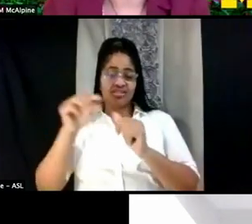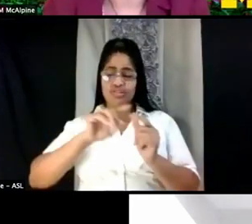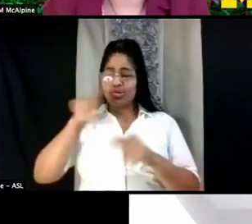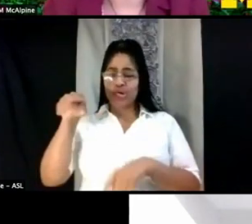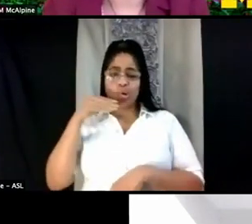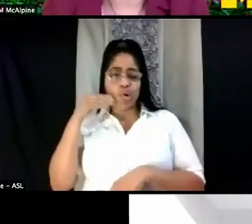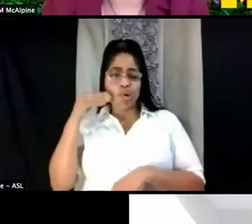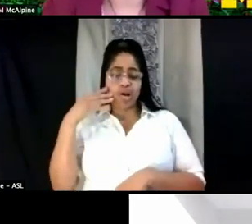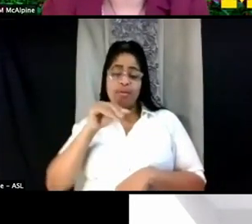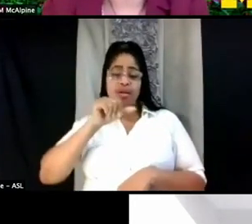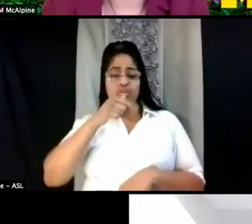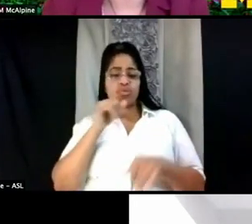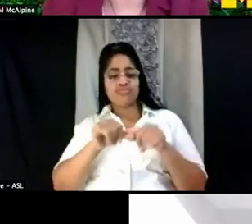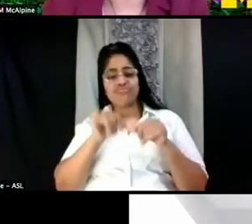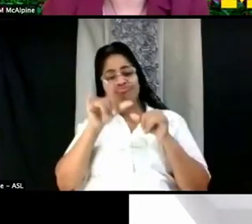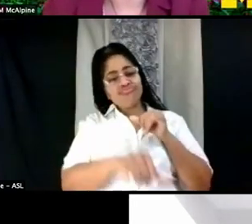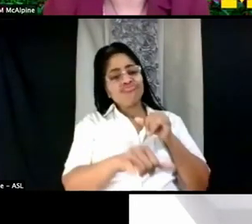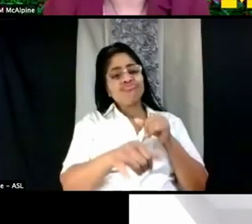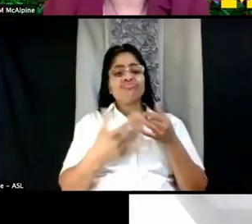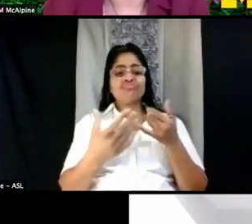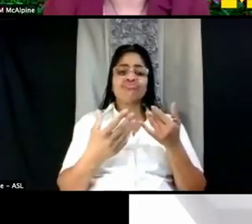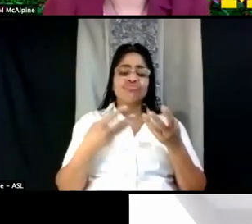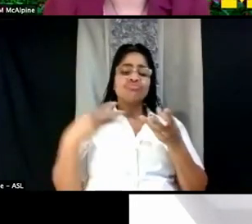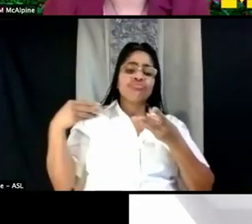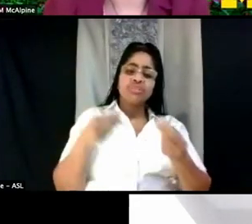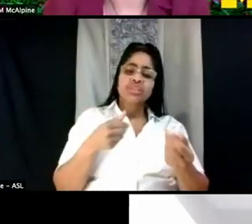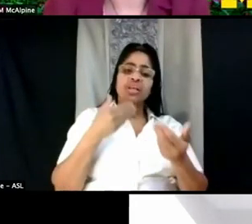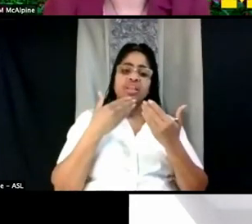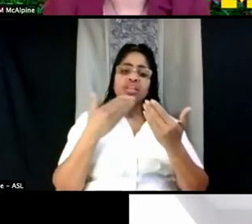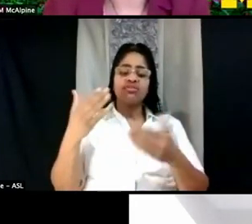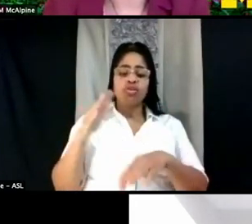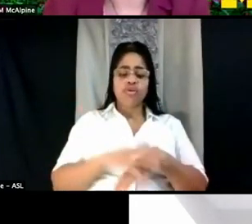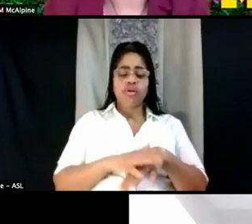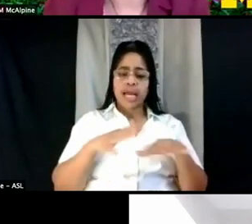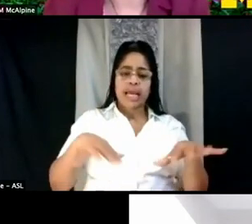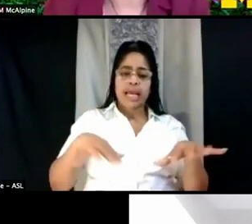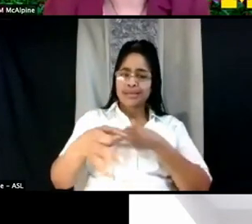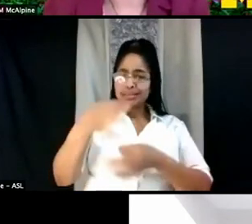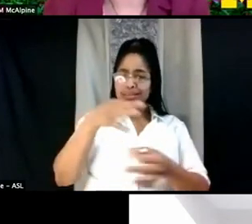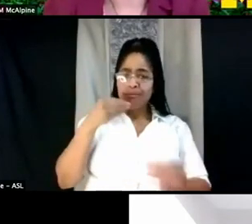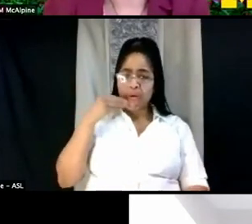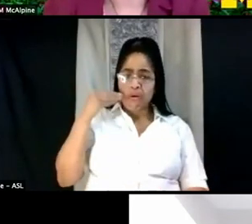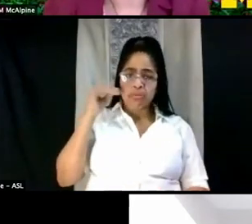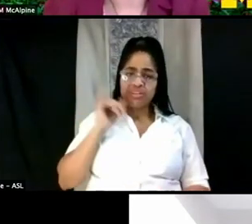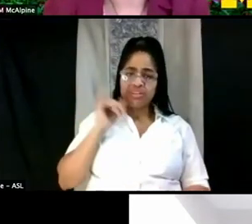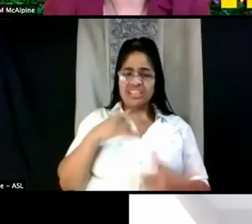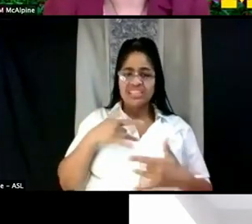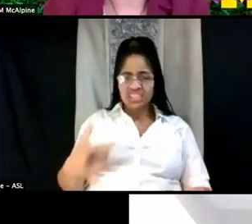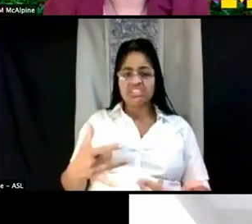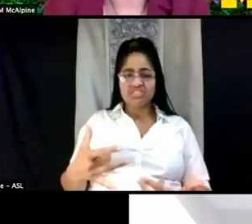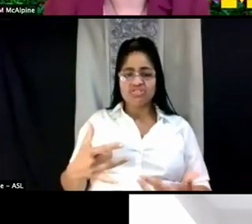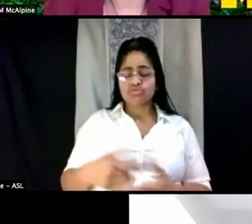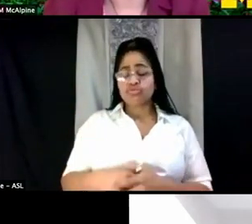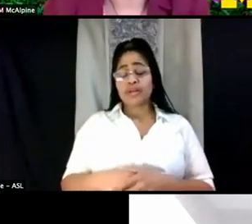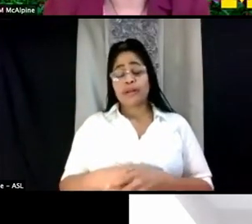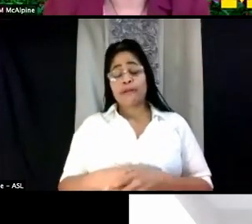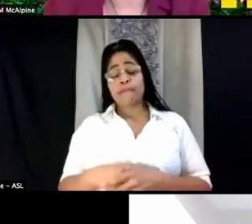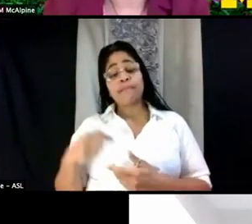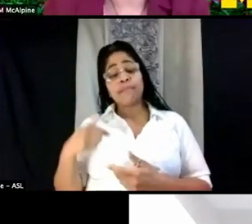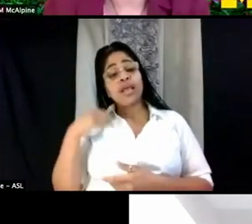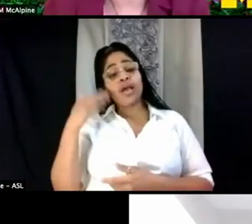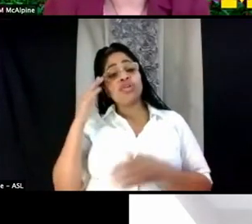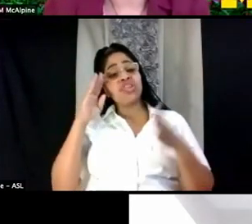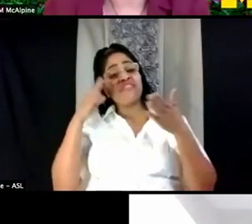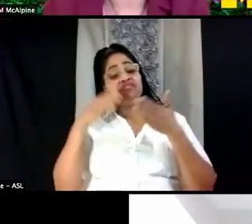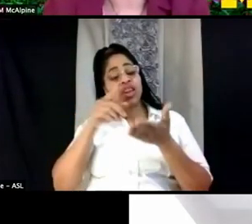and others that are staying around and spending Thanksgiving on campus instead of going home as they normally would. And I know our focus this week